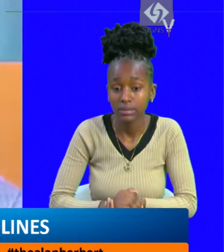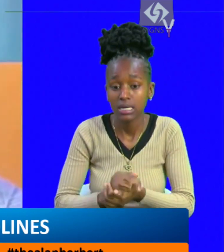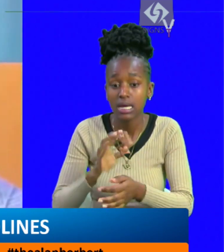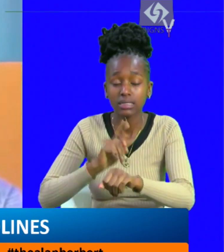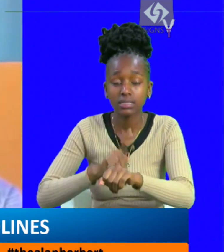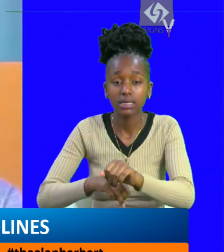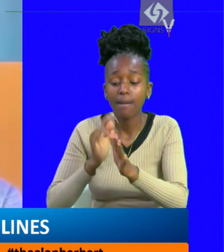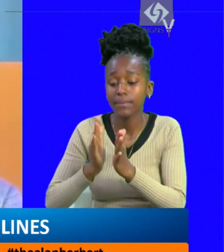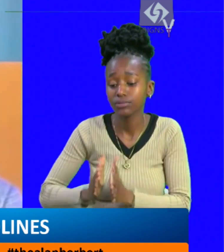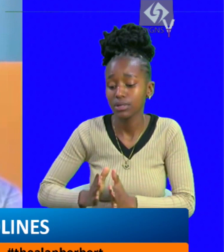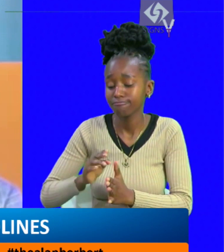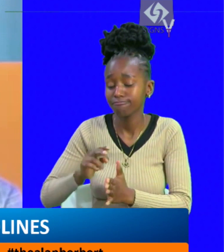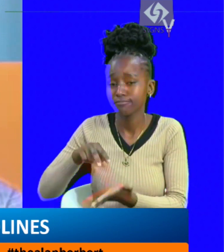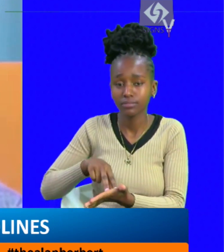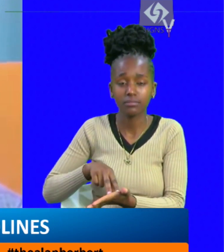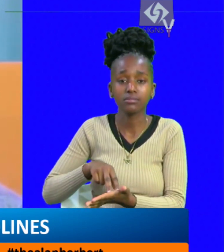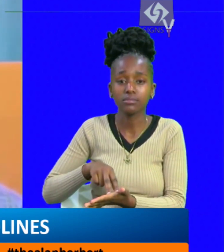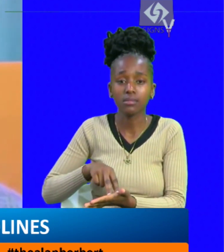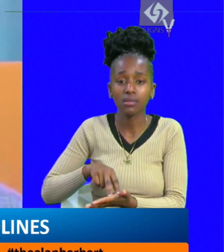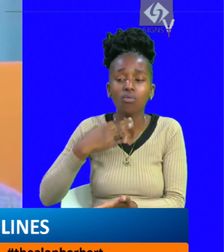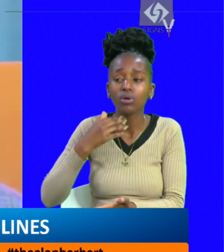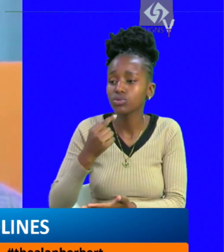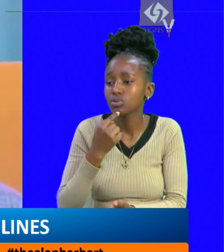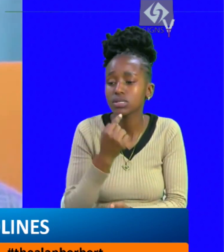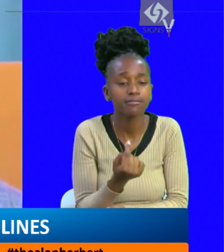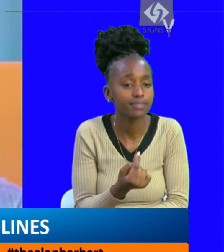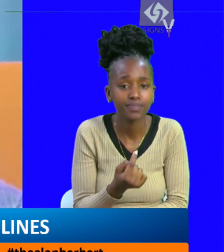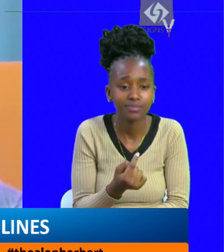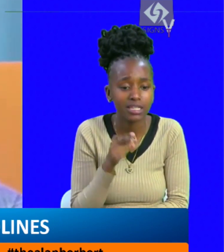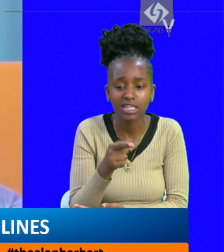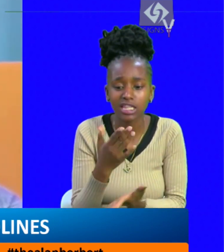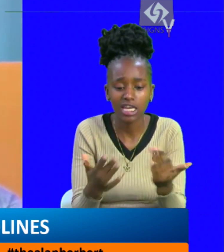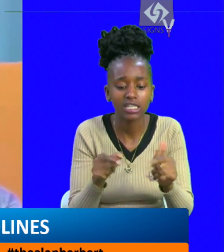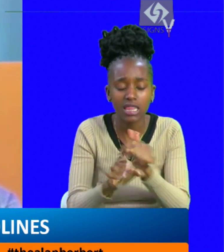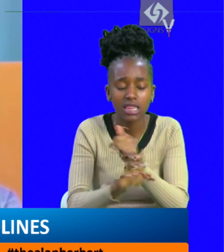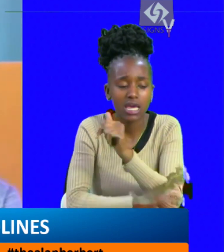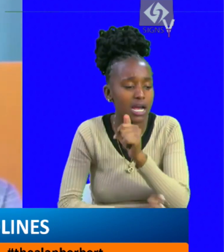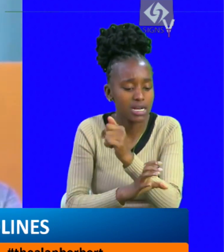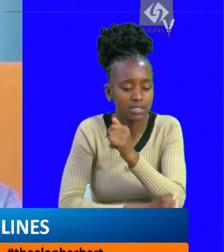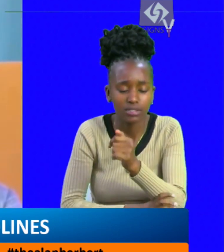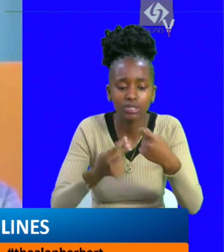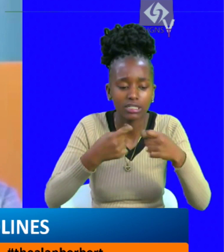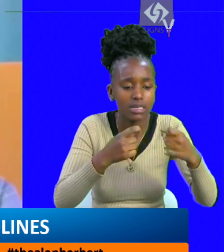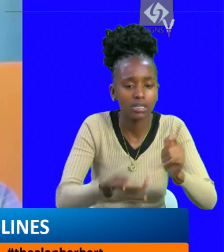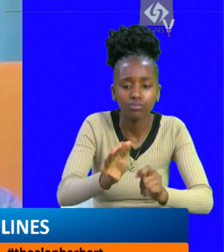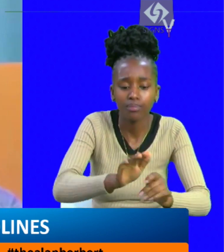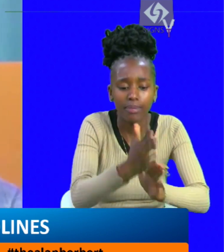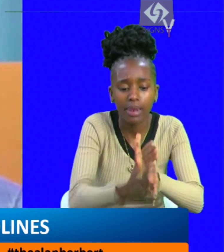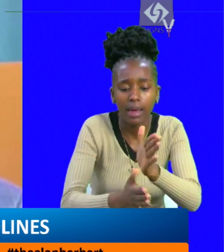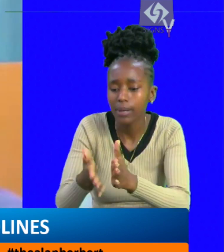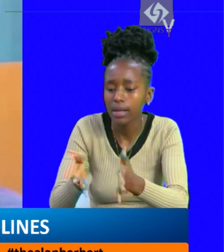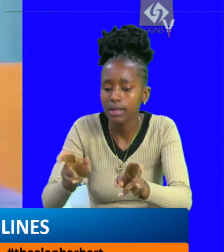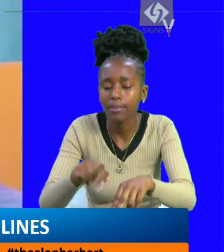was bought, it's up to you who voted an MP who can be bought left, right, center to sell your rights. When